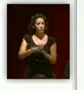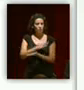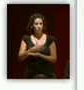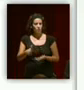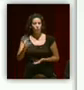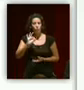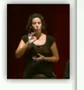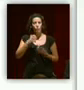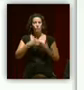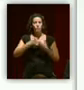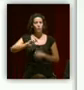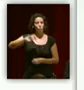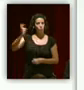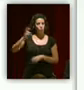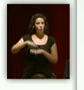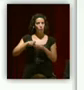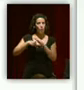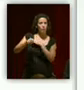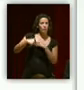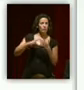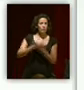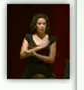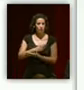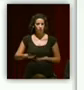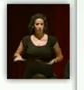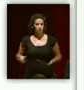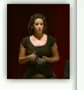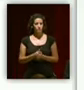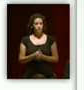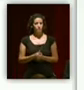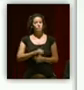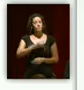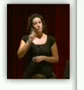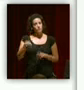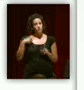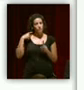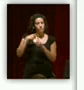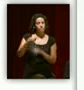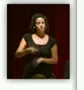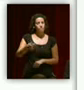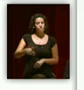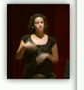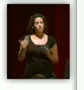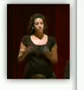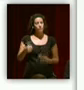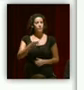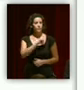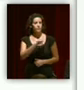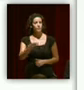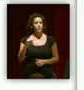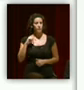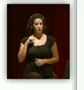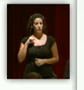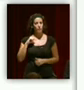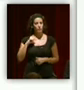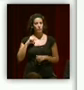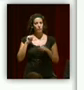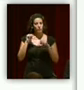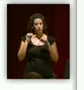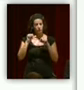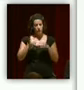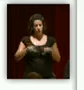person or an extra device to enable him or her to access. And also another objective that we have set for